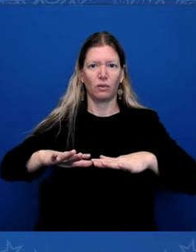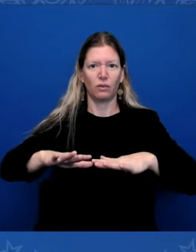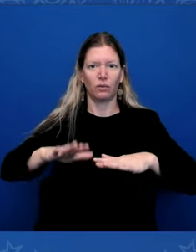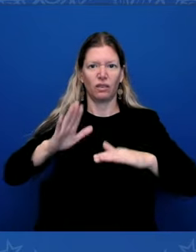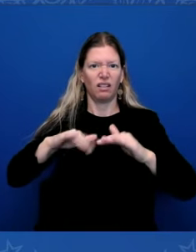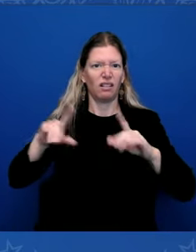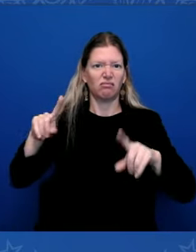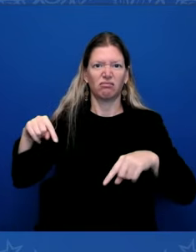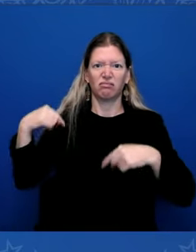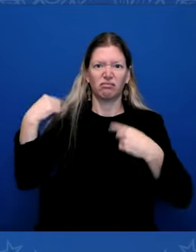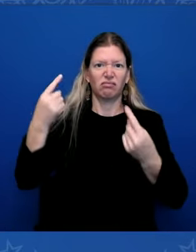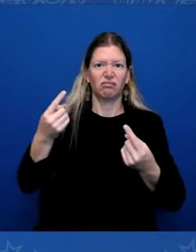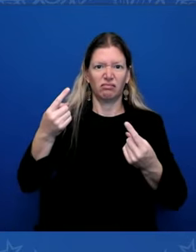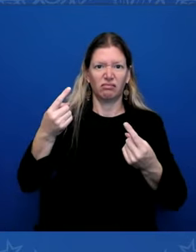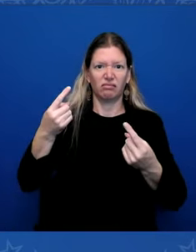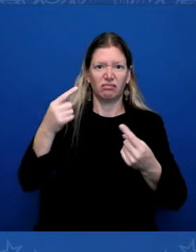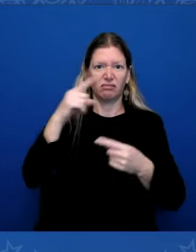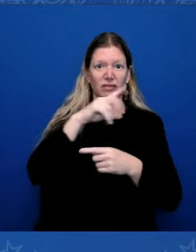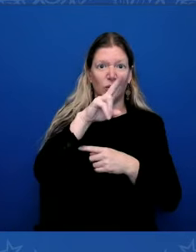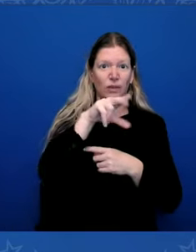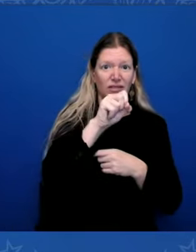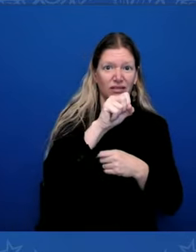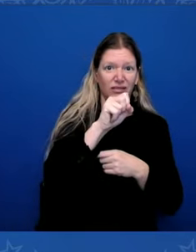go in and do what we did